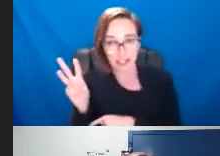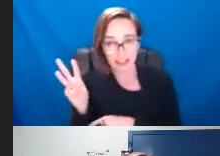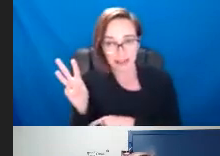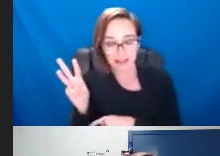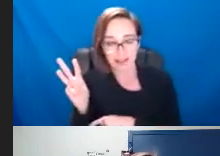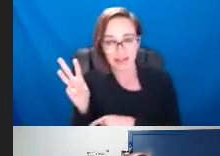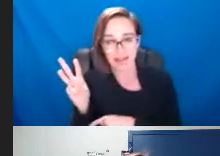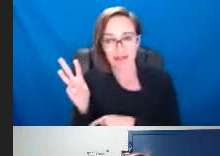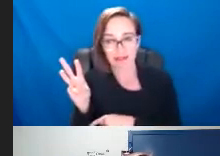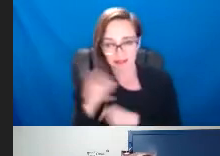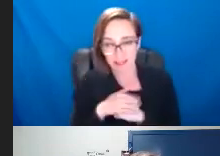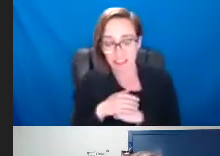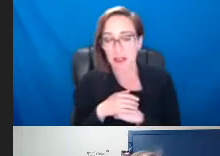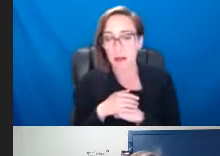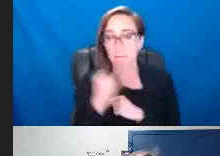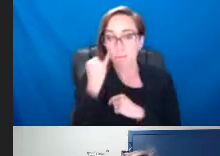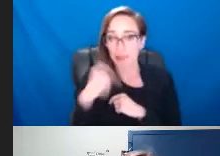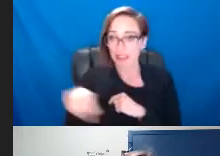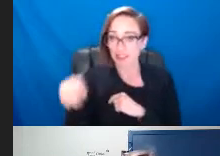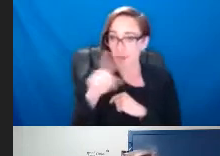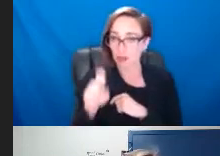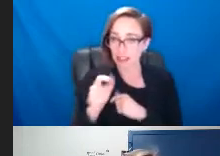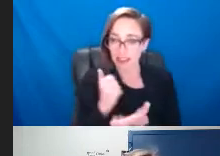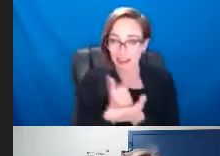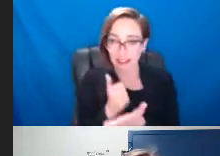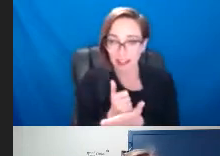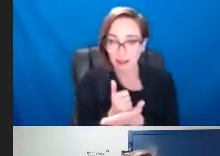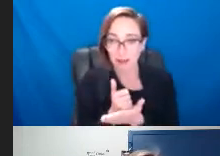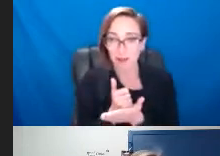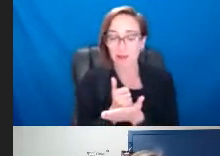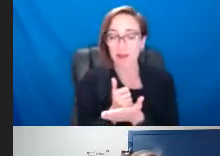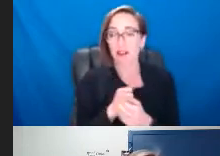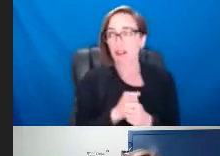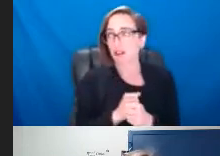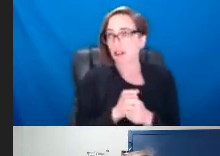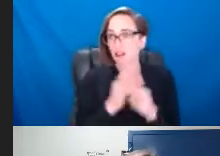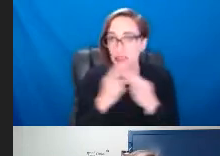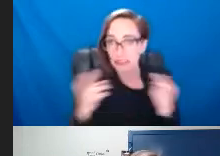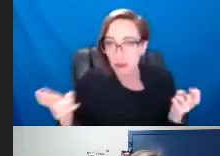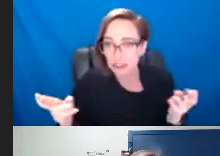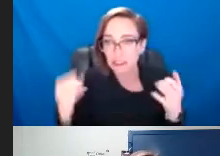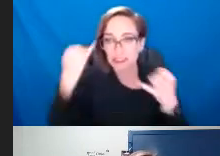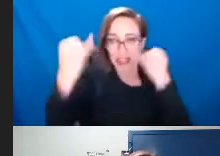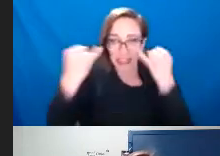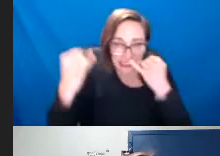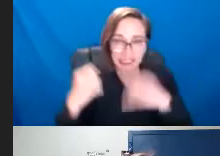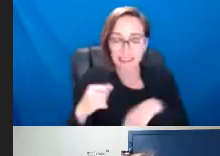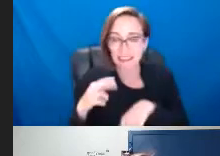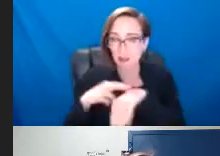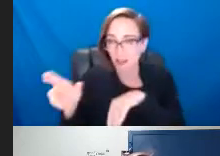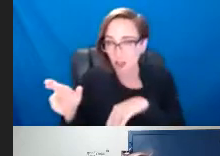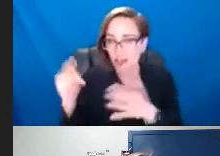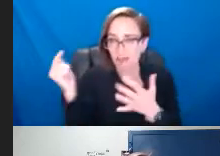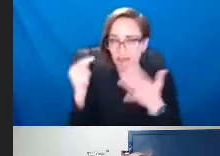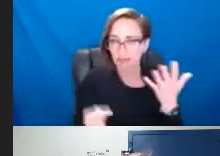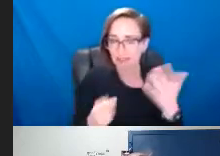well. If you do need help or want resources or need a reference or referral, whatever,